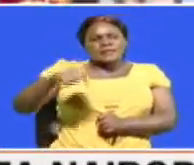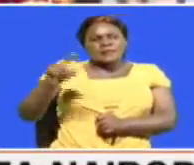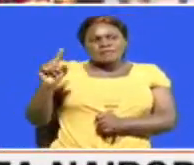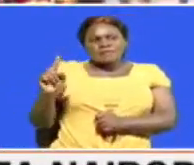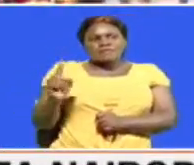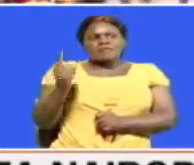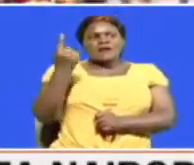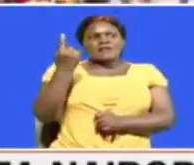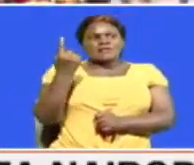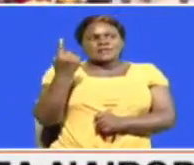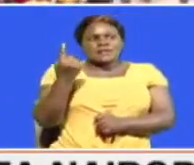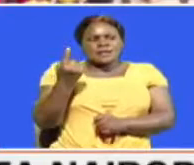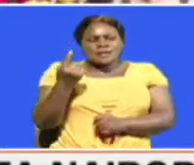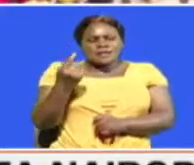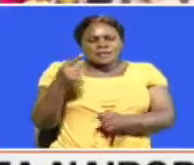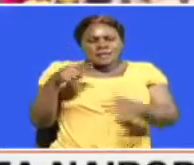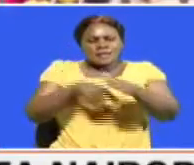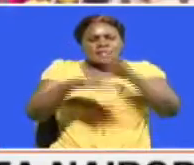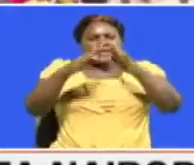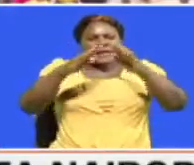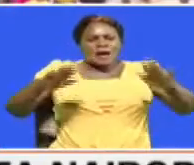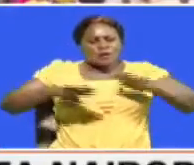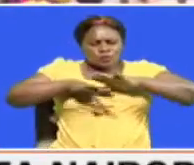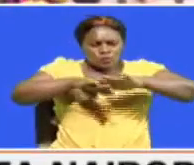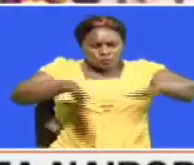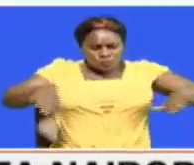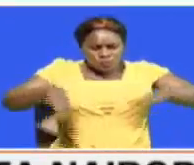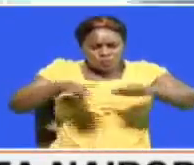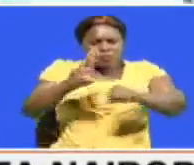first indoor pool we have used in Nairobi for